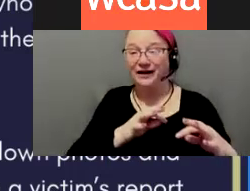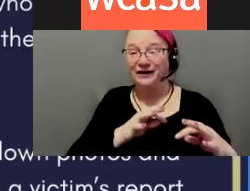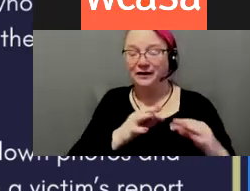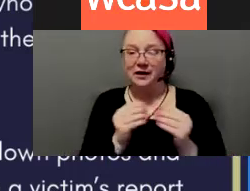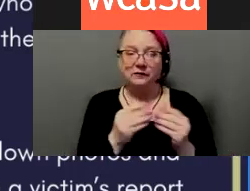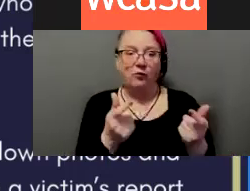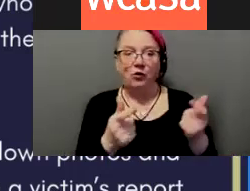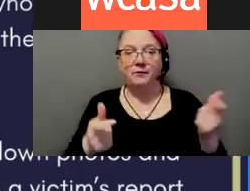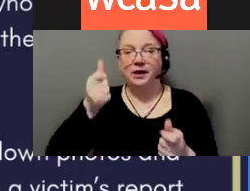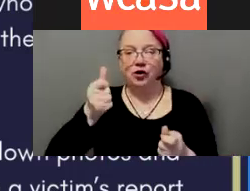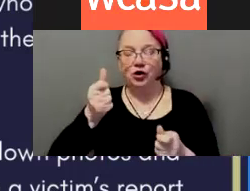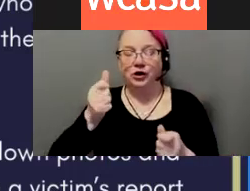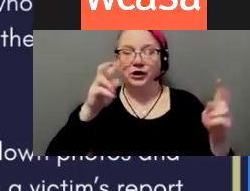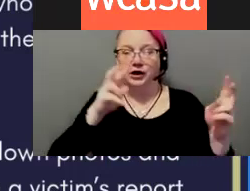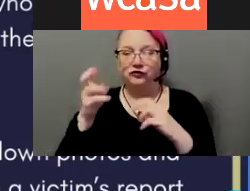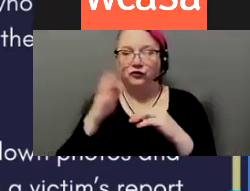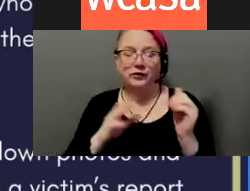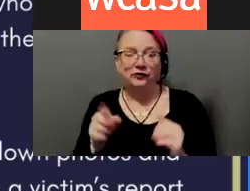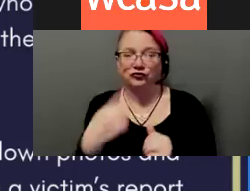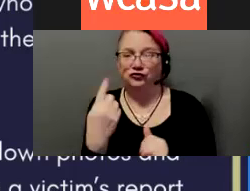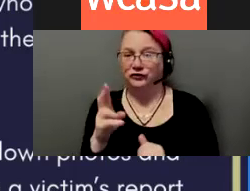just US laws.